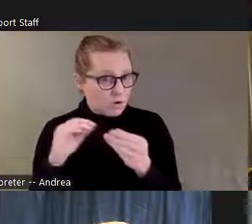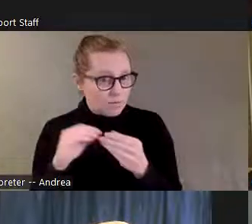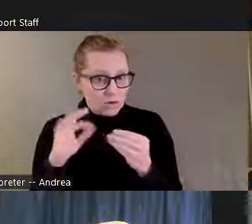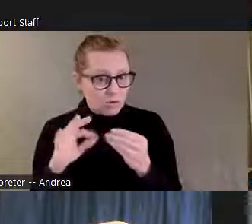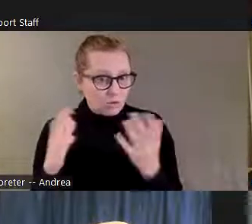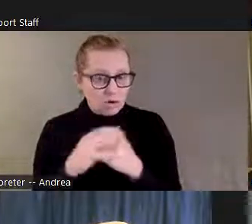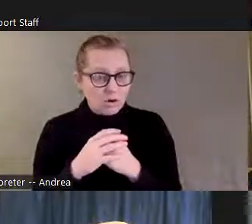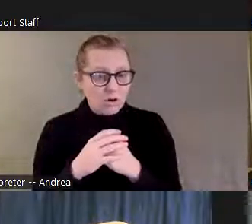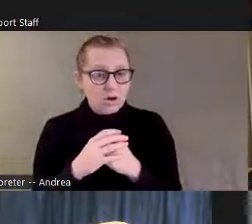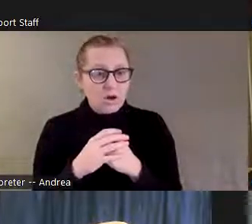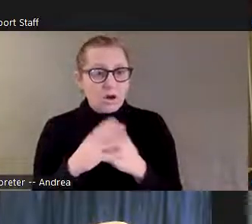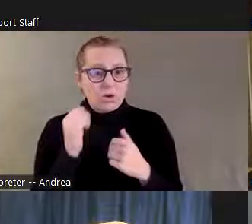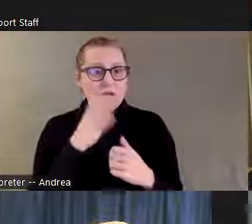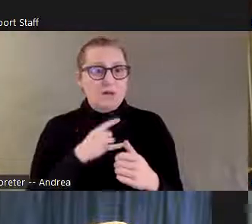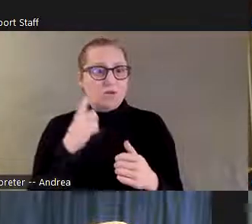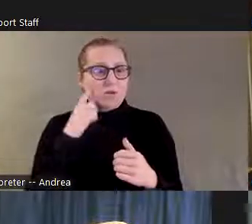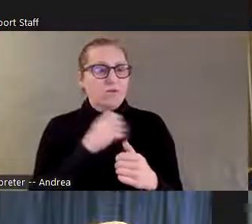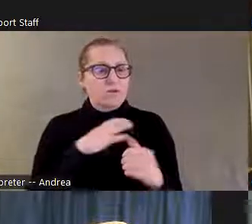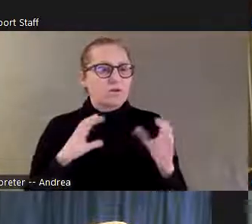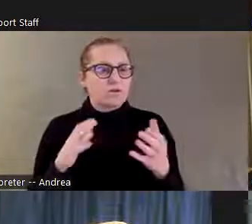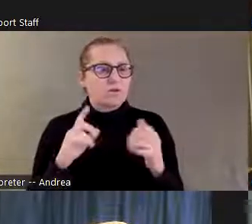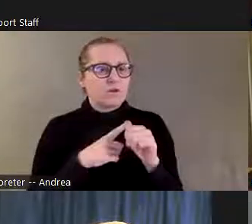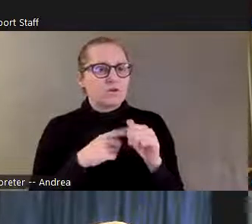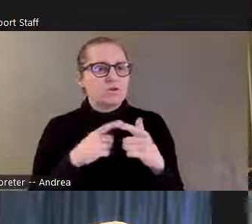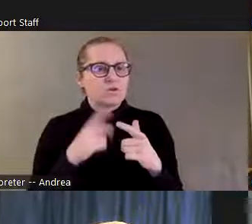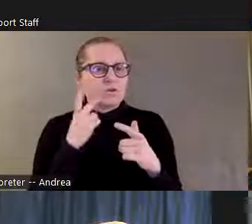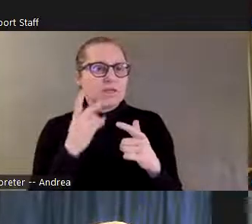like to hear from the commission first to see